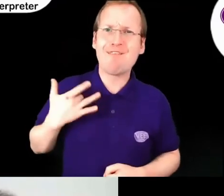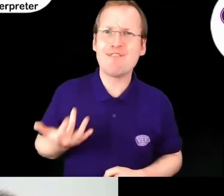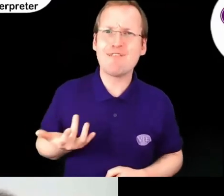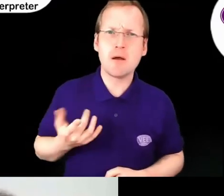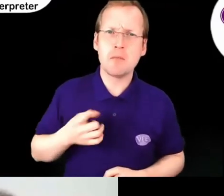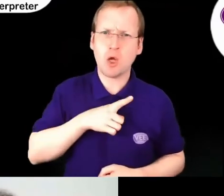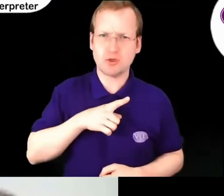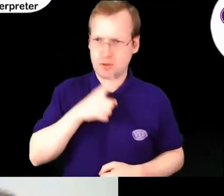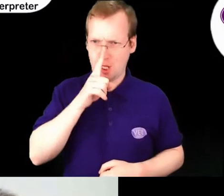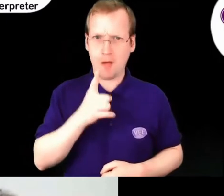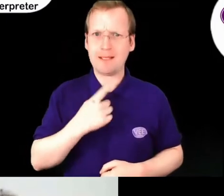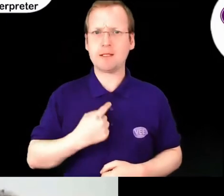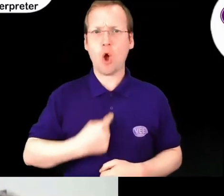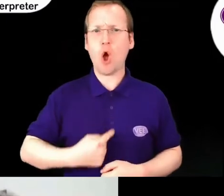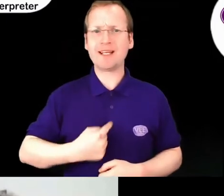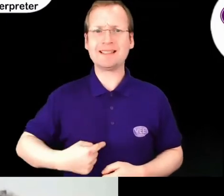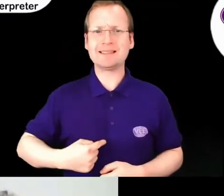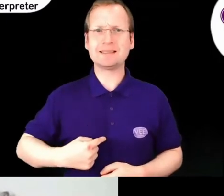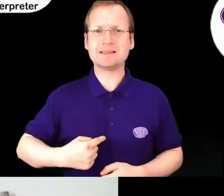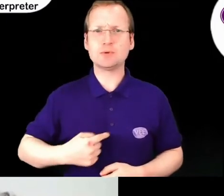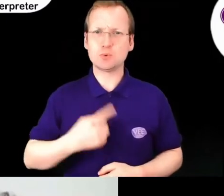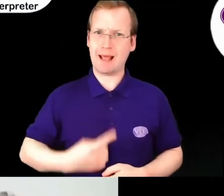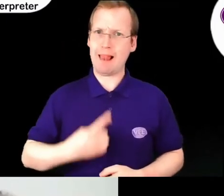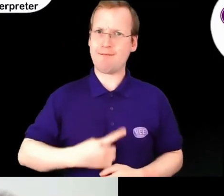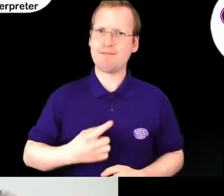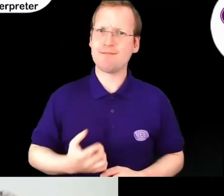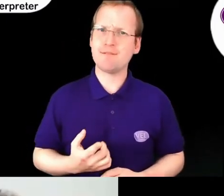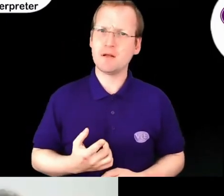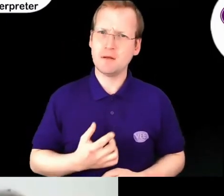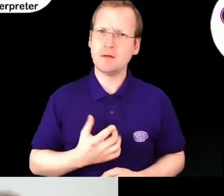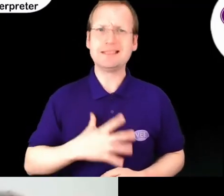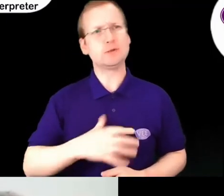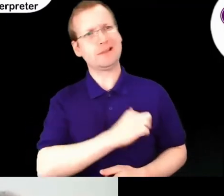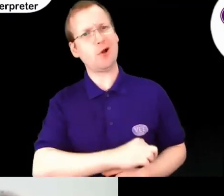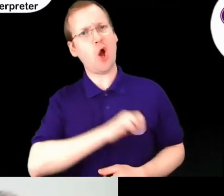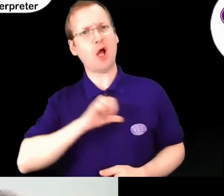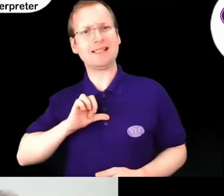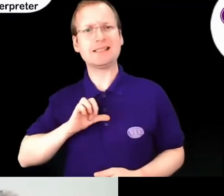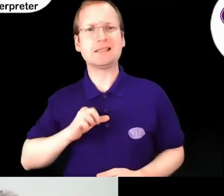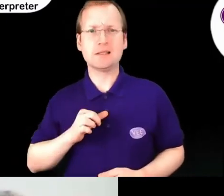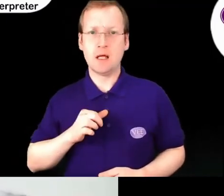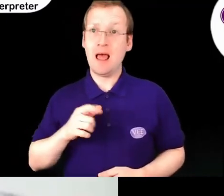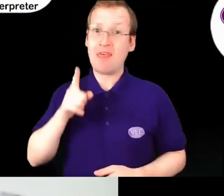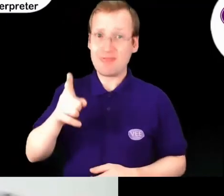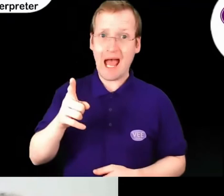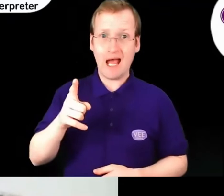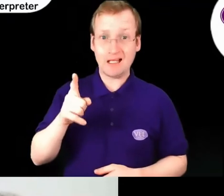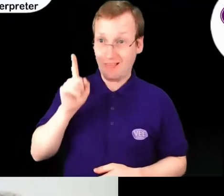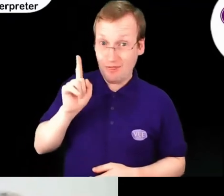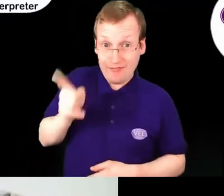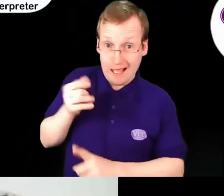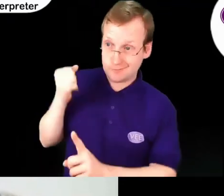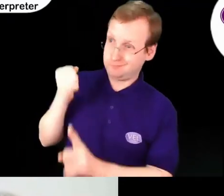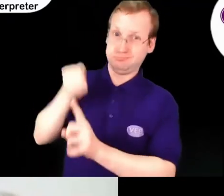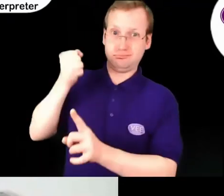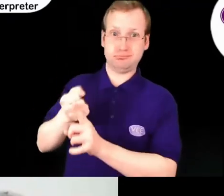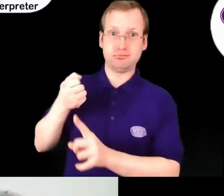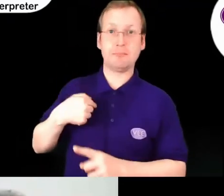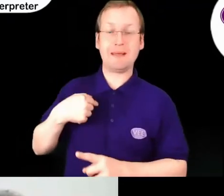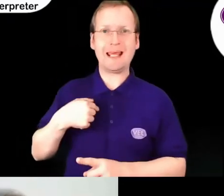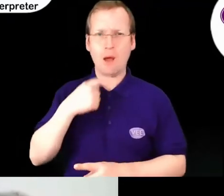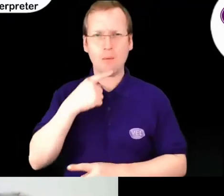are. And I thought, you know, this is the time when I'm going to speak. I'll put it in the context of a